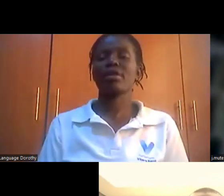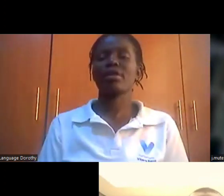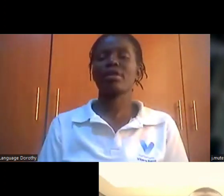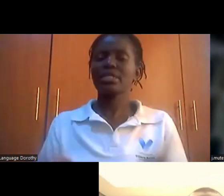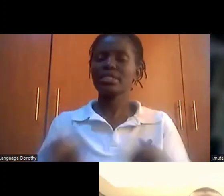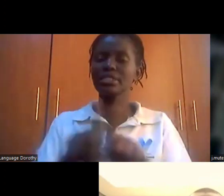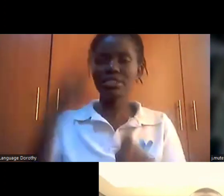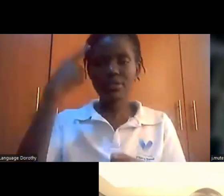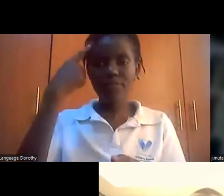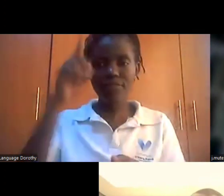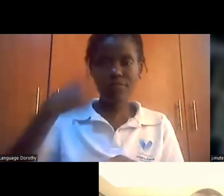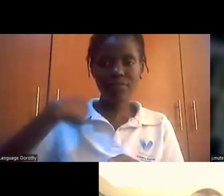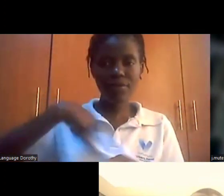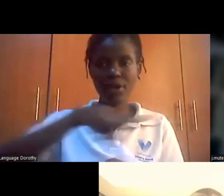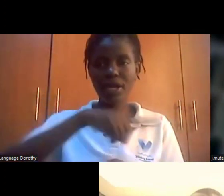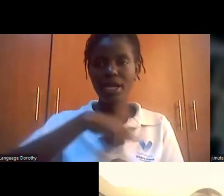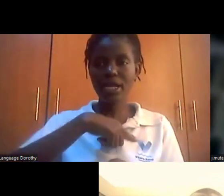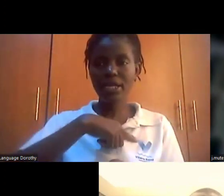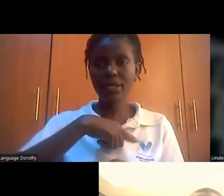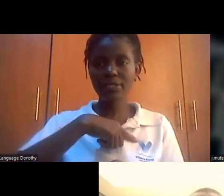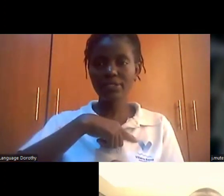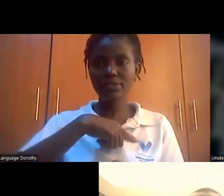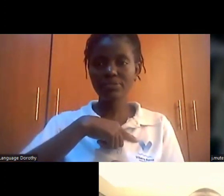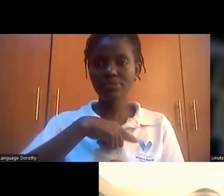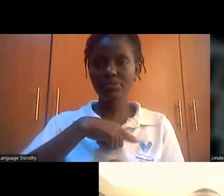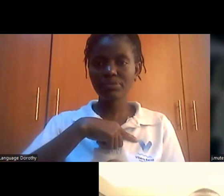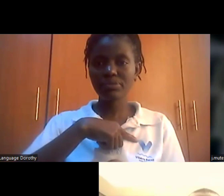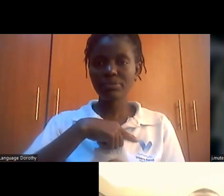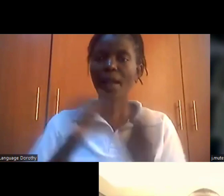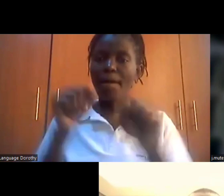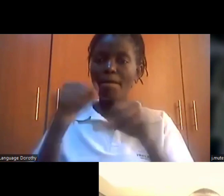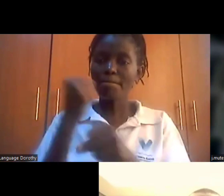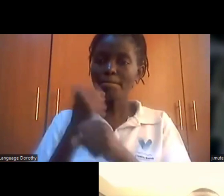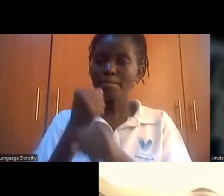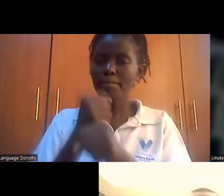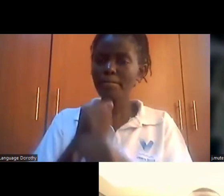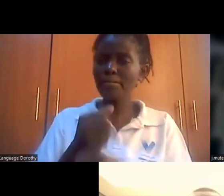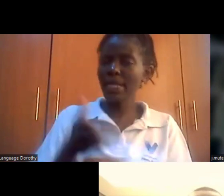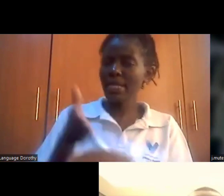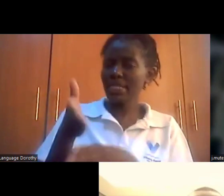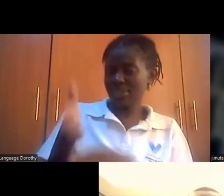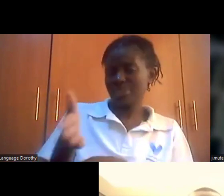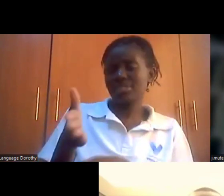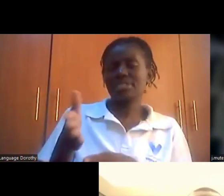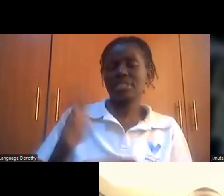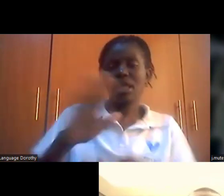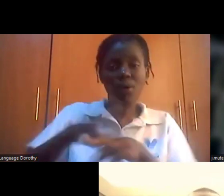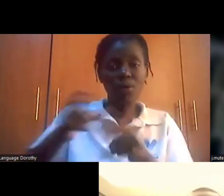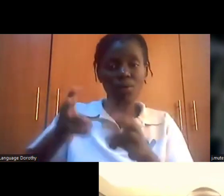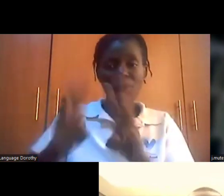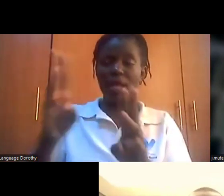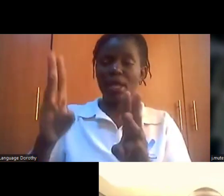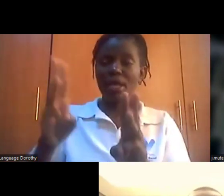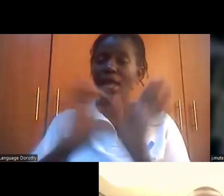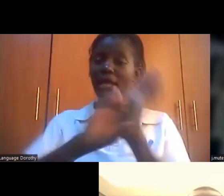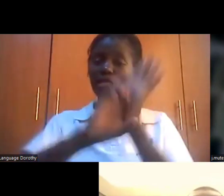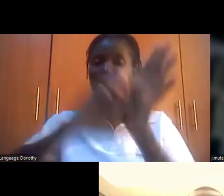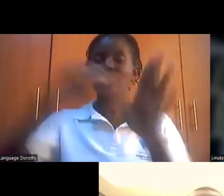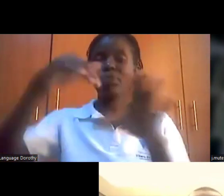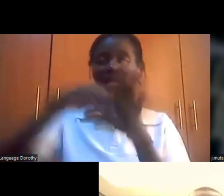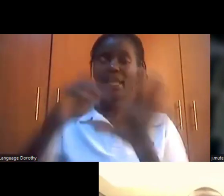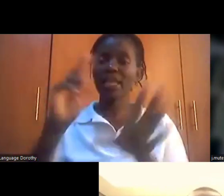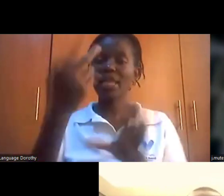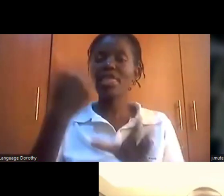us to make even this to be contextual specific, for example, in Kenya, we already had a manual that